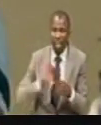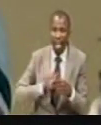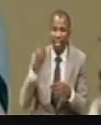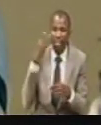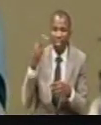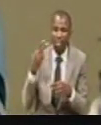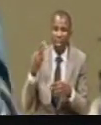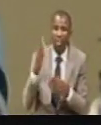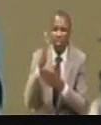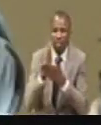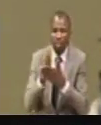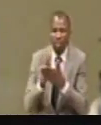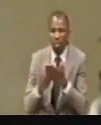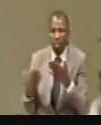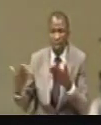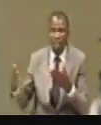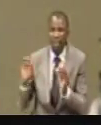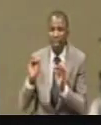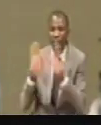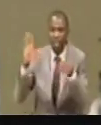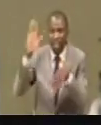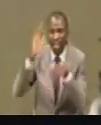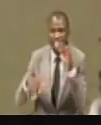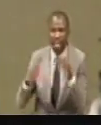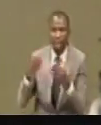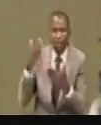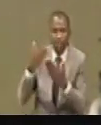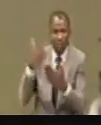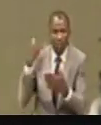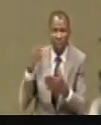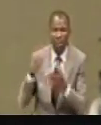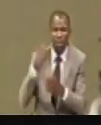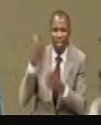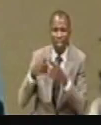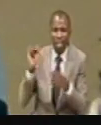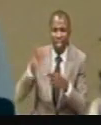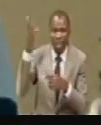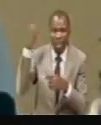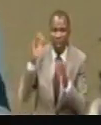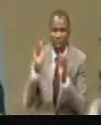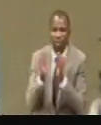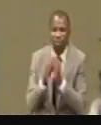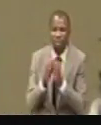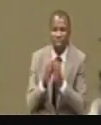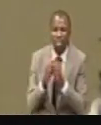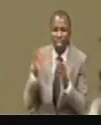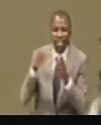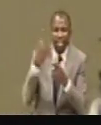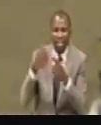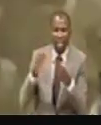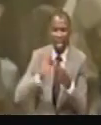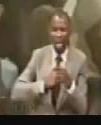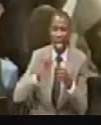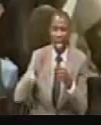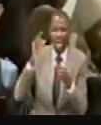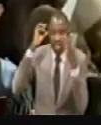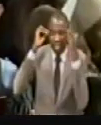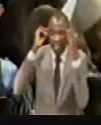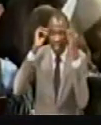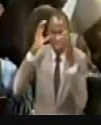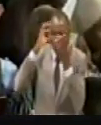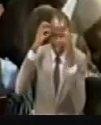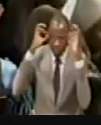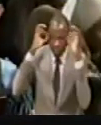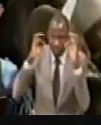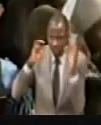eyes. Light shined on my eyes. I saw something brighter than it was before. And I looked at, I removed my glass.